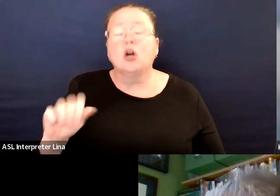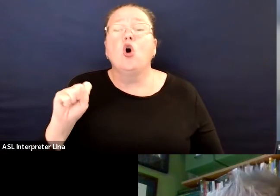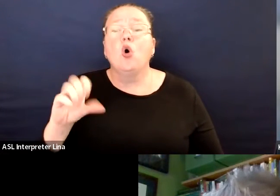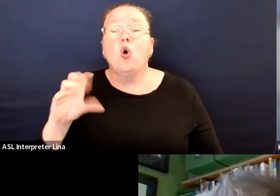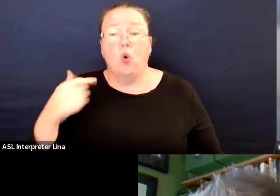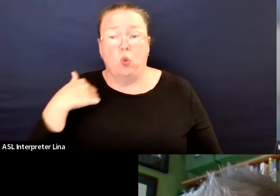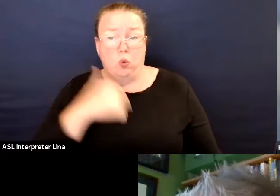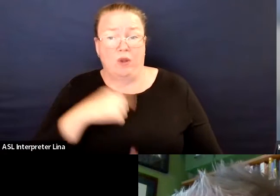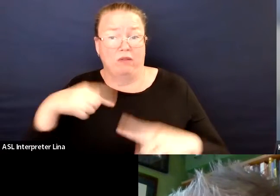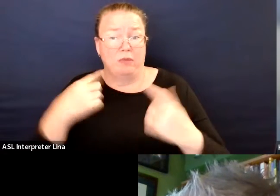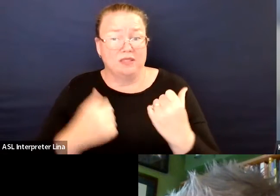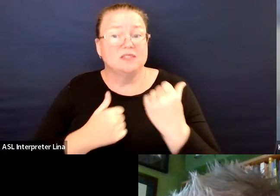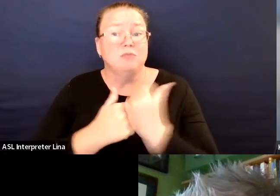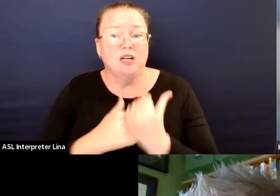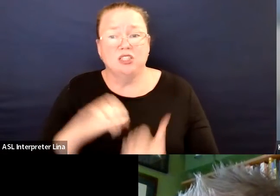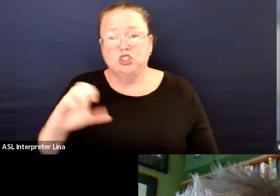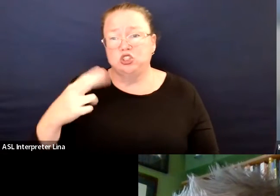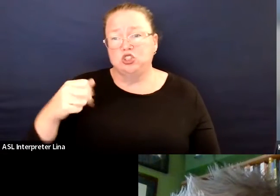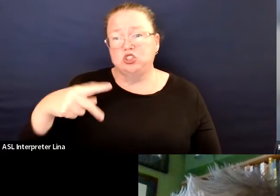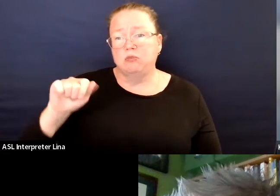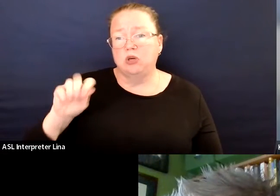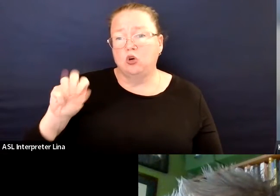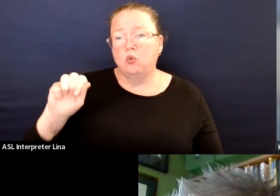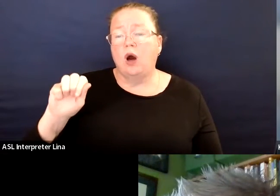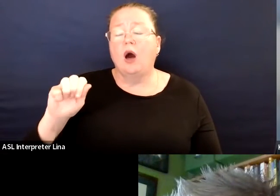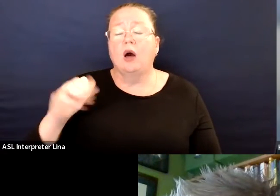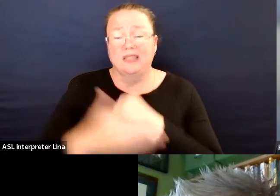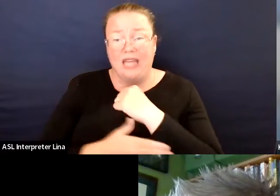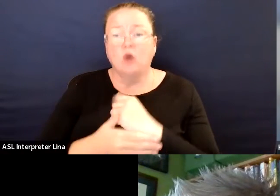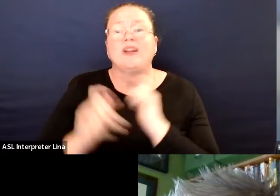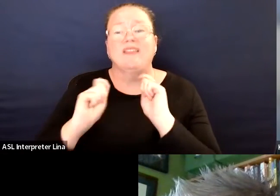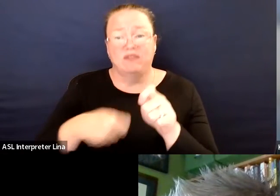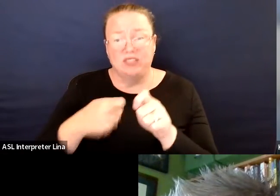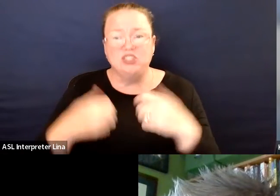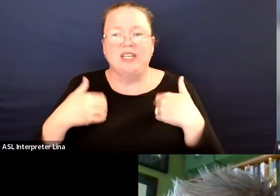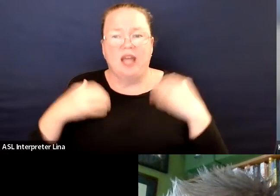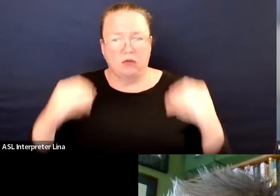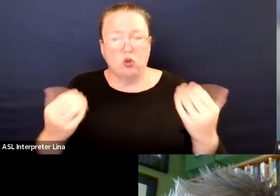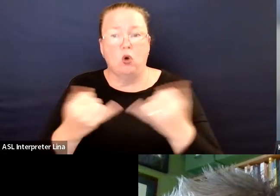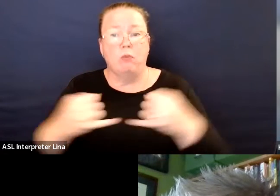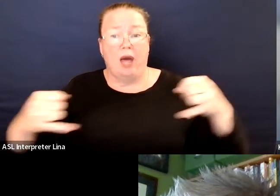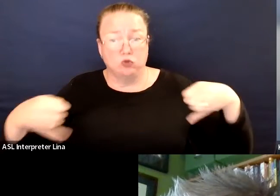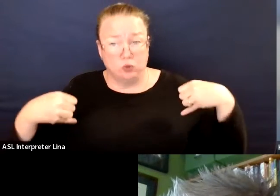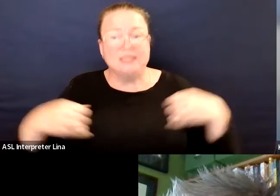been the sponsor of the Chippewa Valley chapter of Fishing Has No Boundaries.